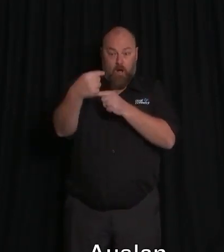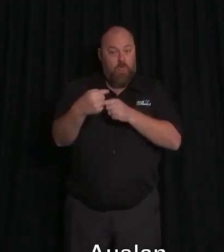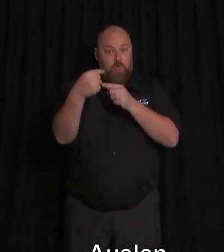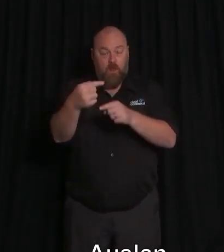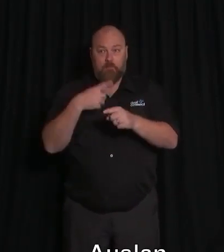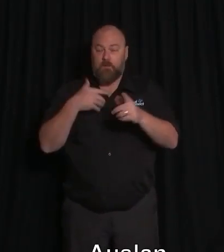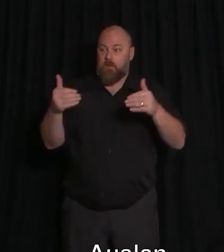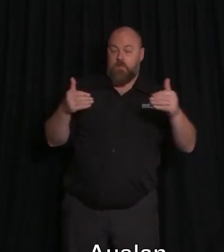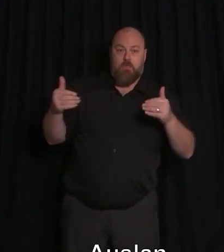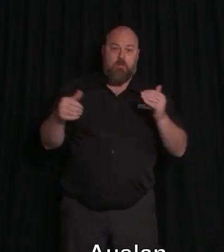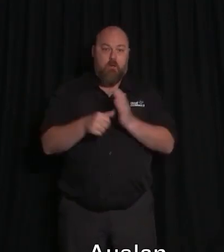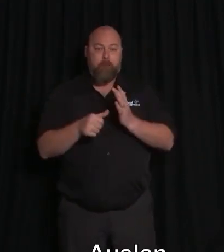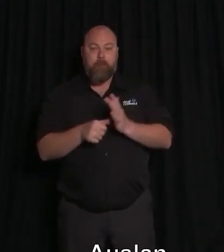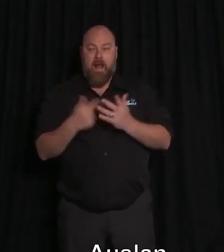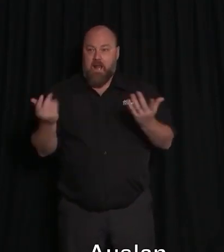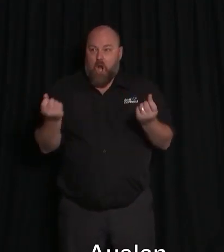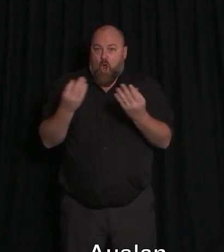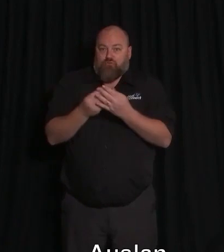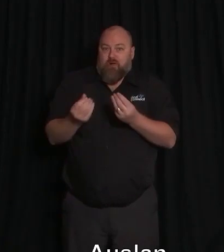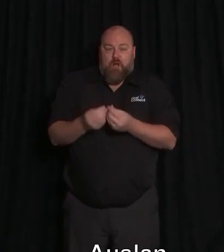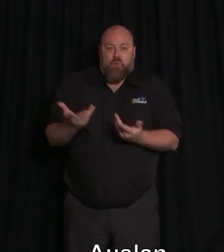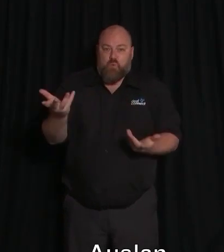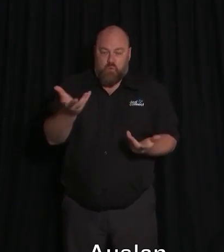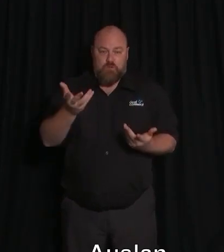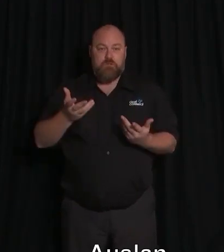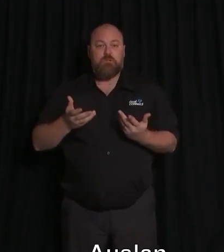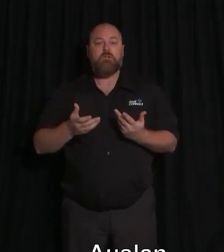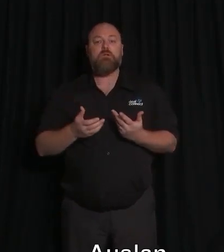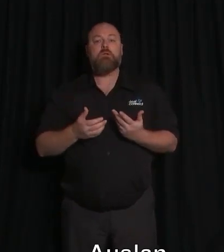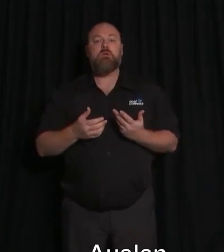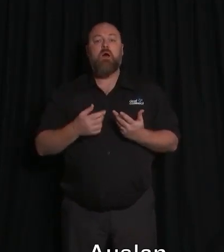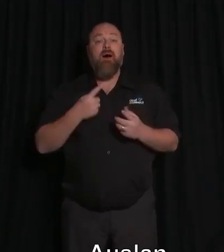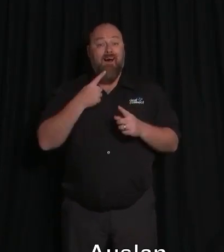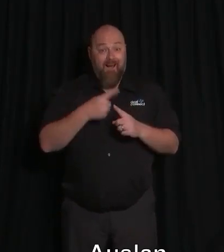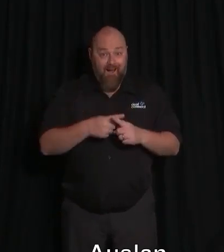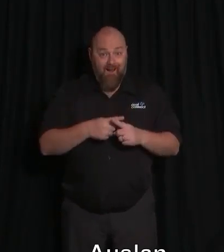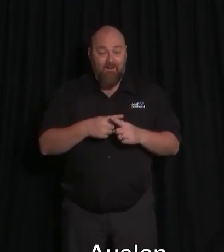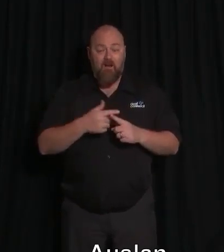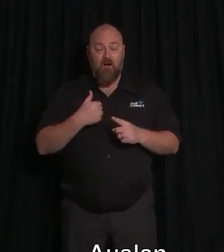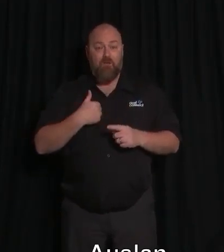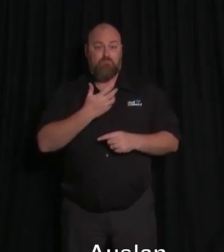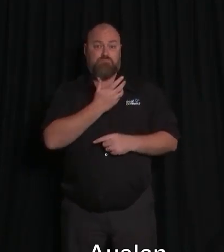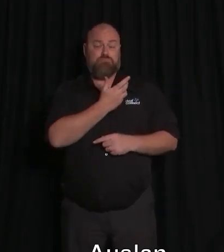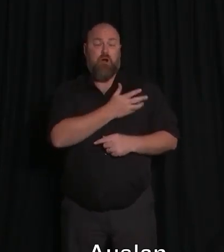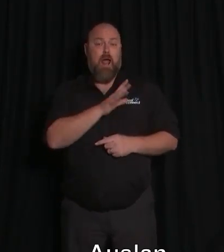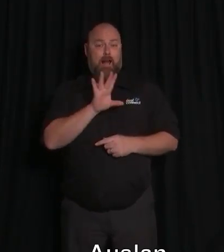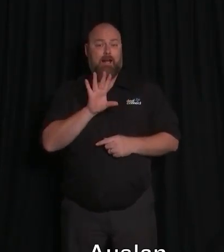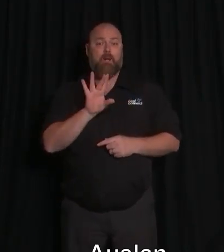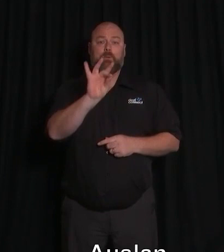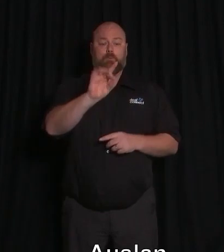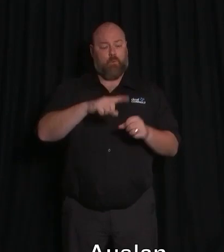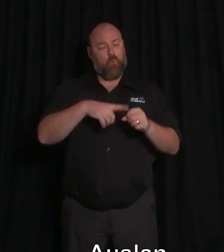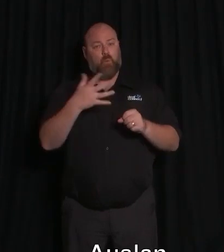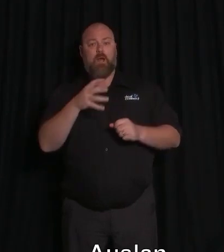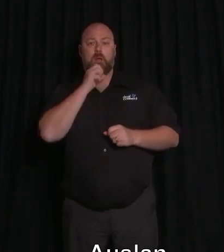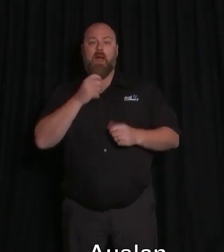under-resourcedness. And, not but, and I'm a proudly queer man. And that is what he